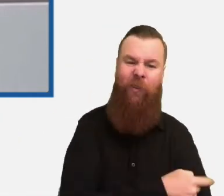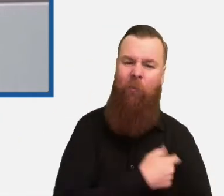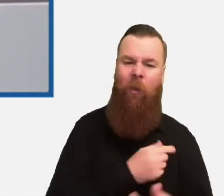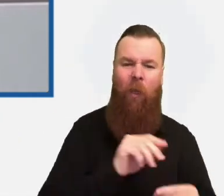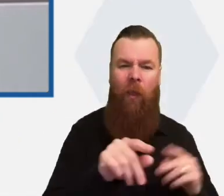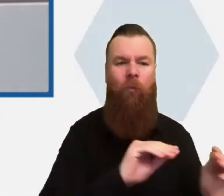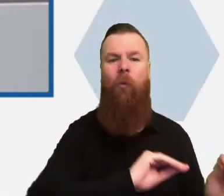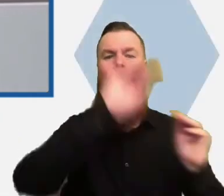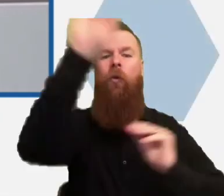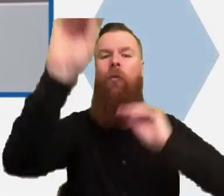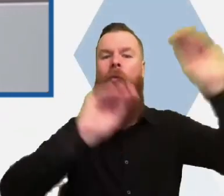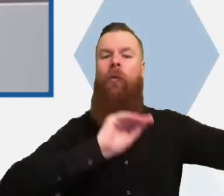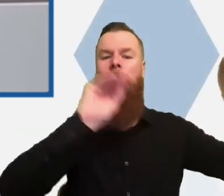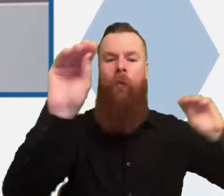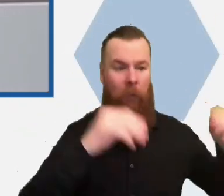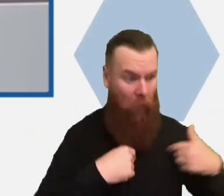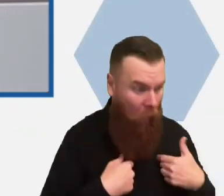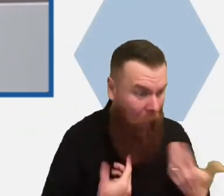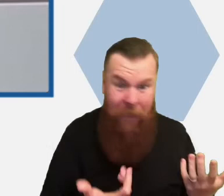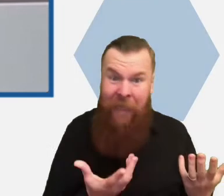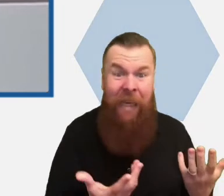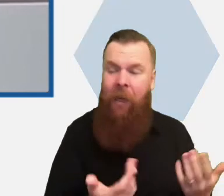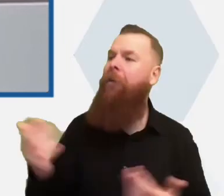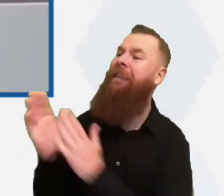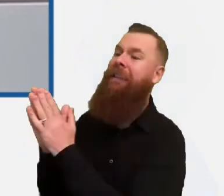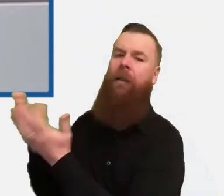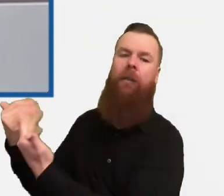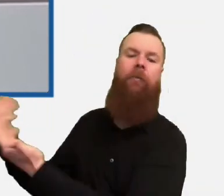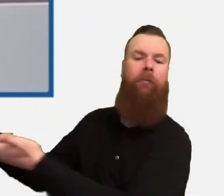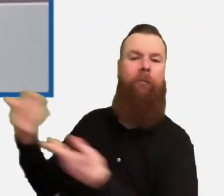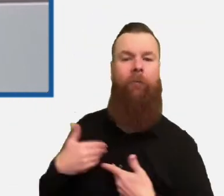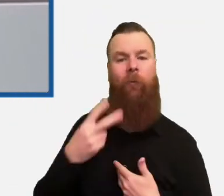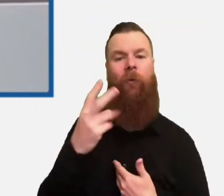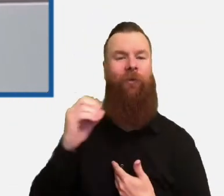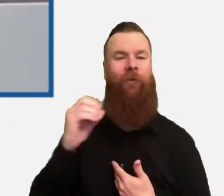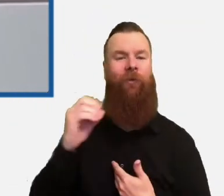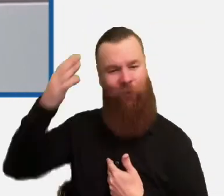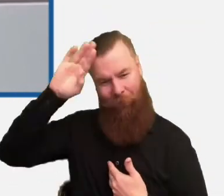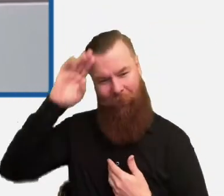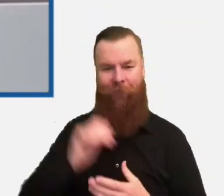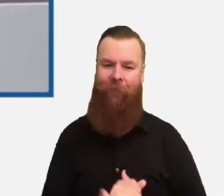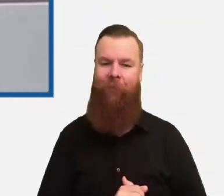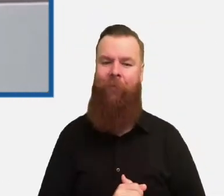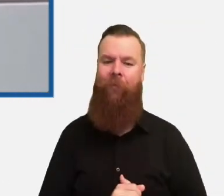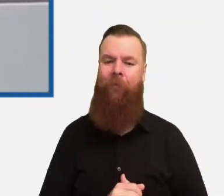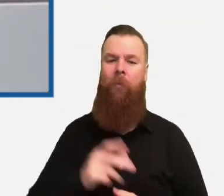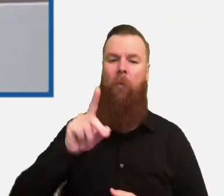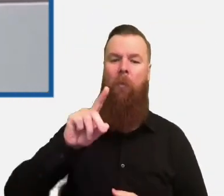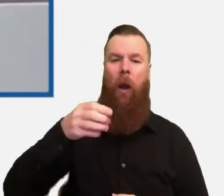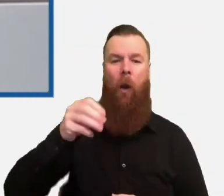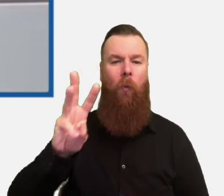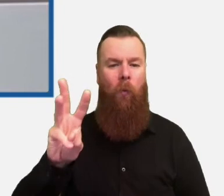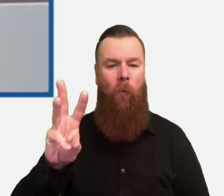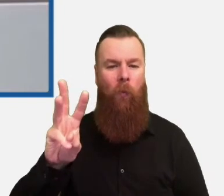example. We were able to benefit from PAHO and the WHO in terms of getting critical support and